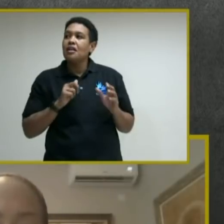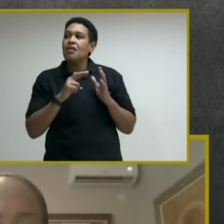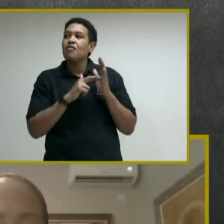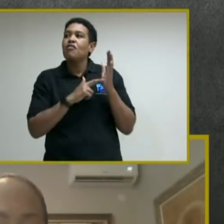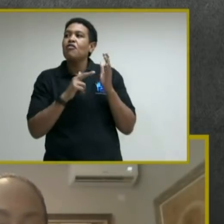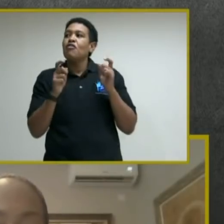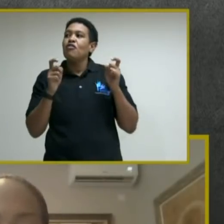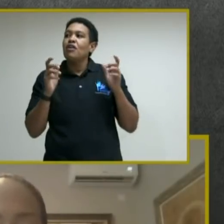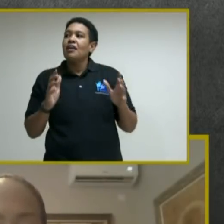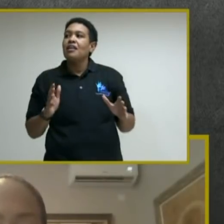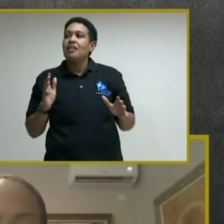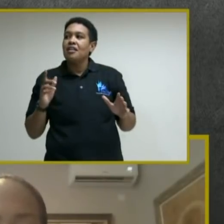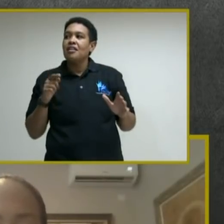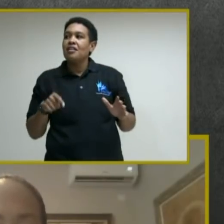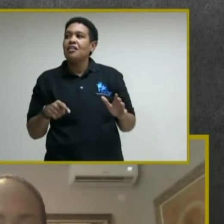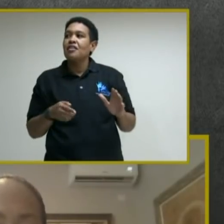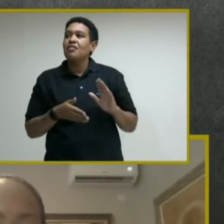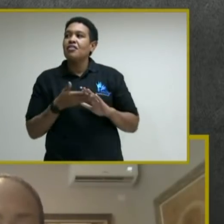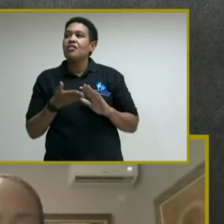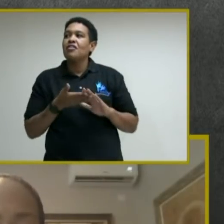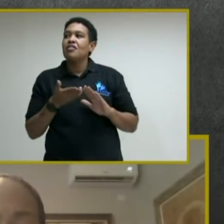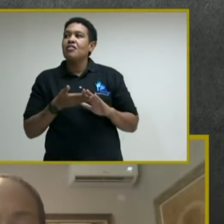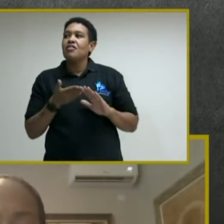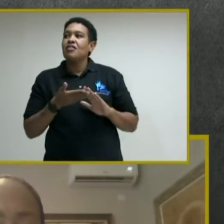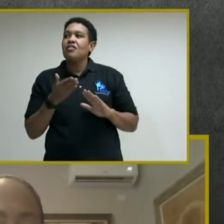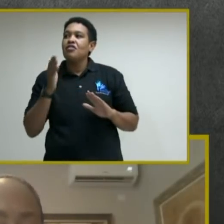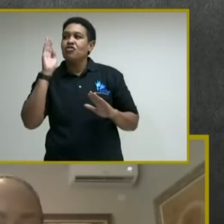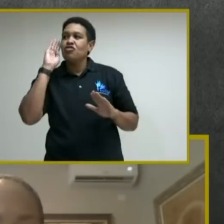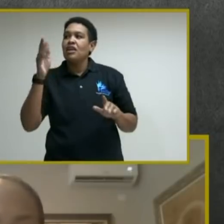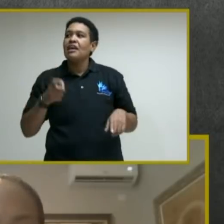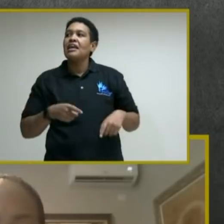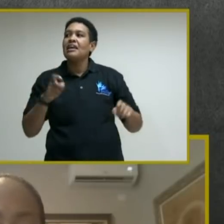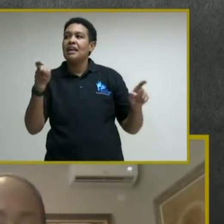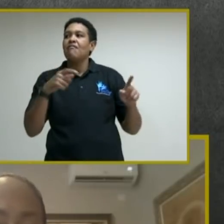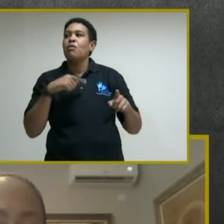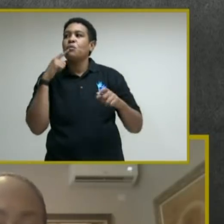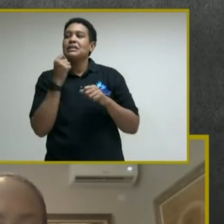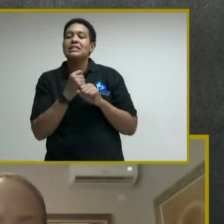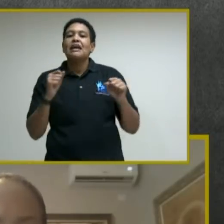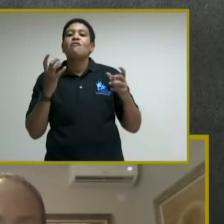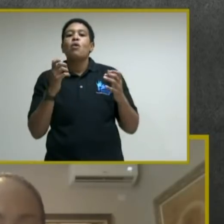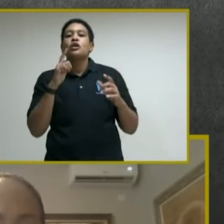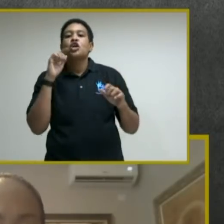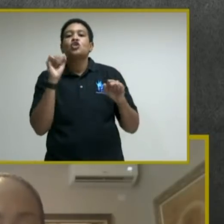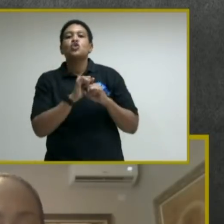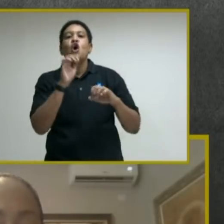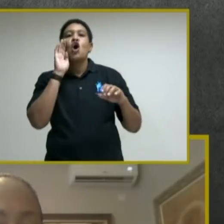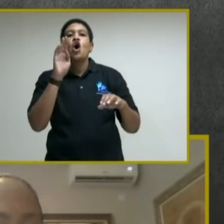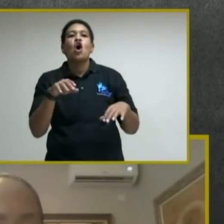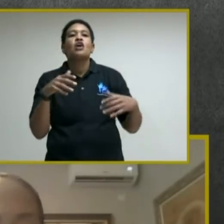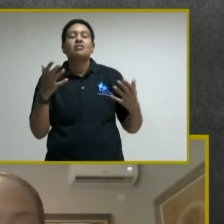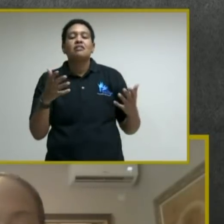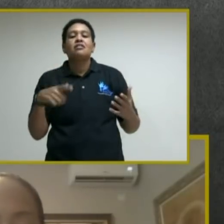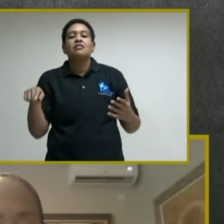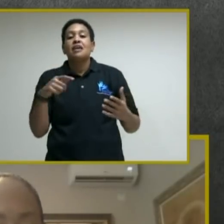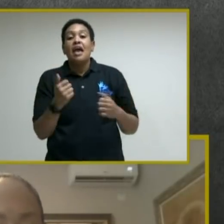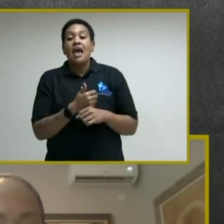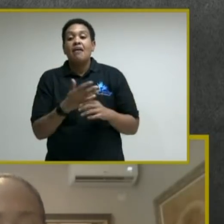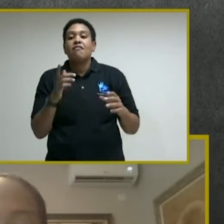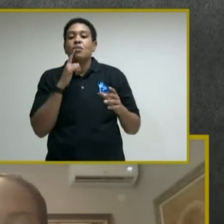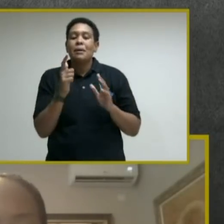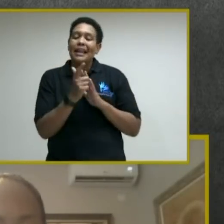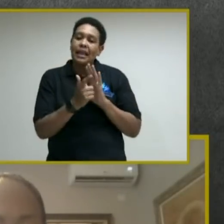we're running. Right. In this case, we're running trade giveaways, so we're very safe, and we want to assure everybody that everything will